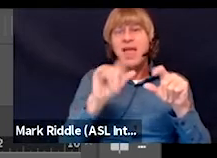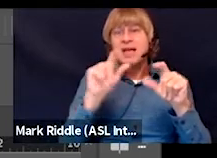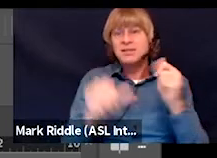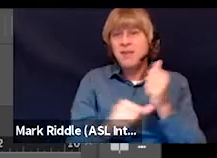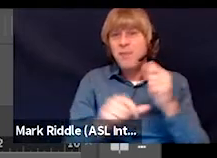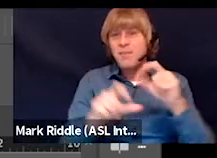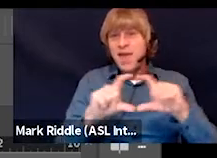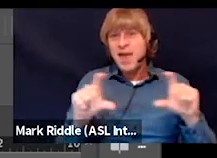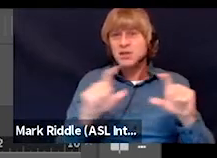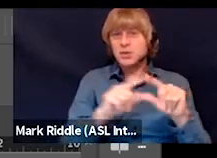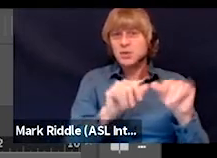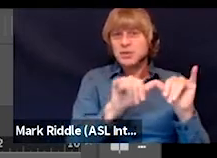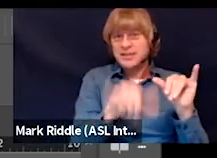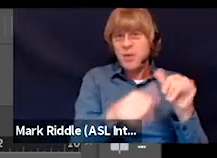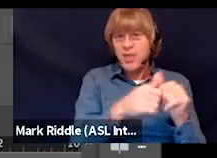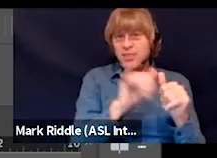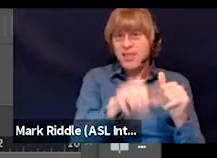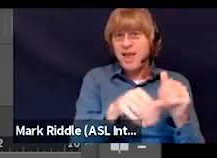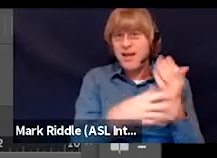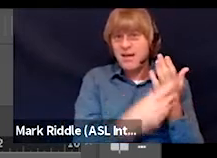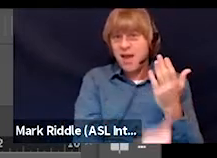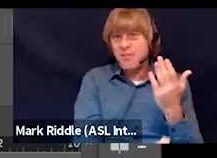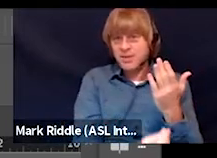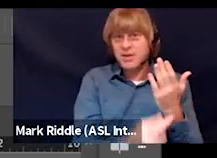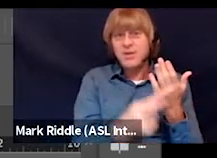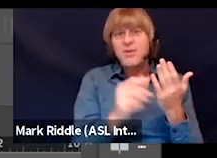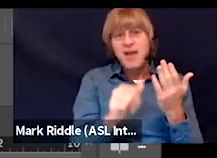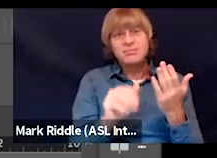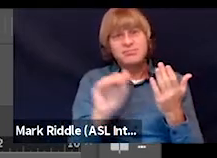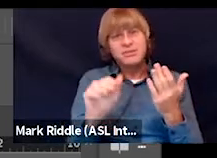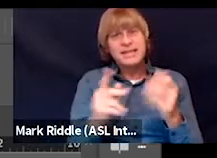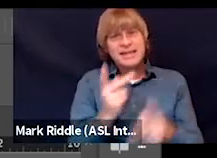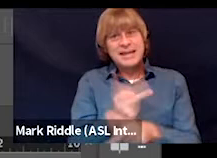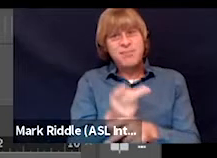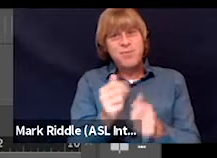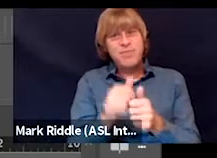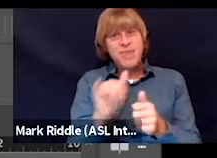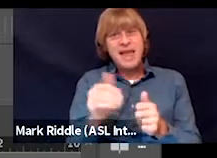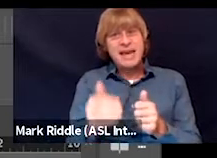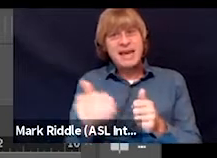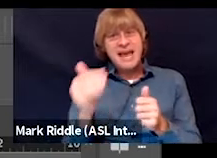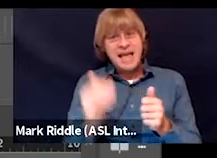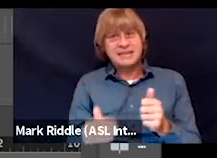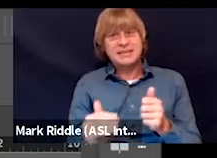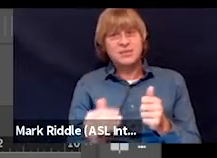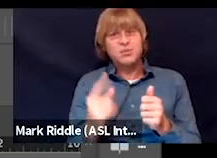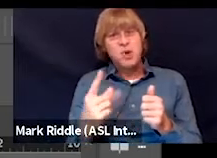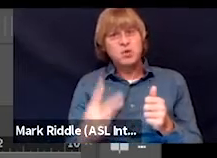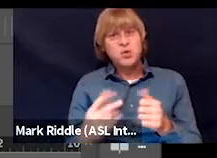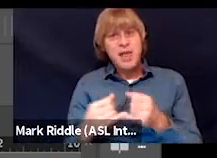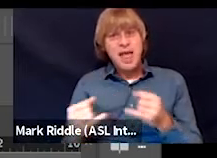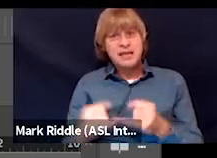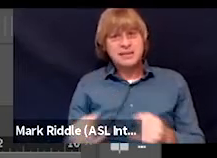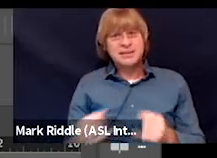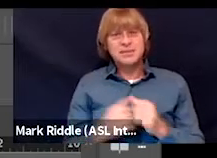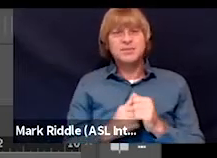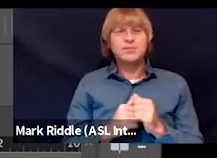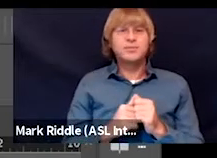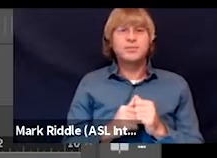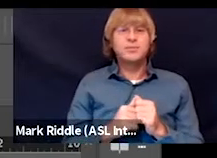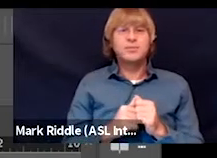subhead to stay with the copy, you can tell it to keep it with the next 1 or 2 lines.